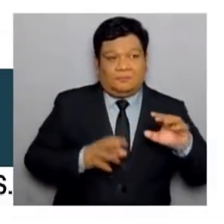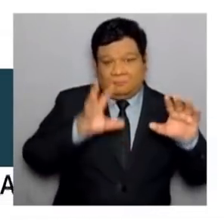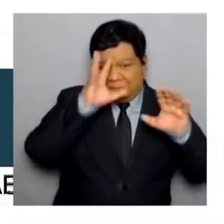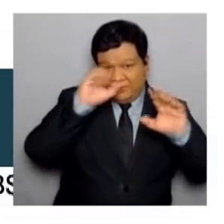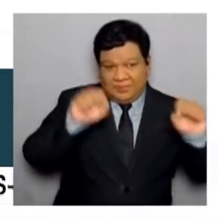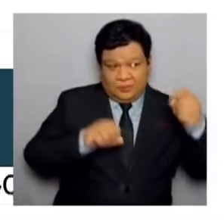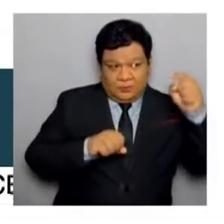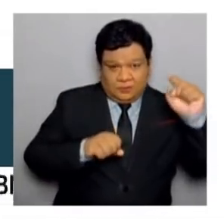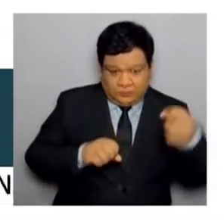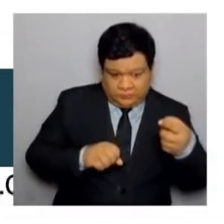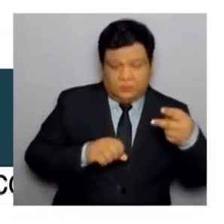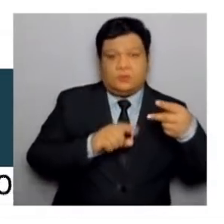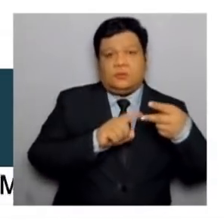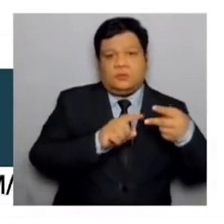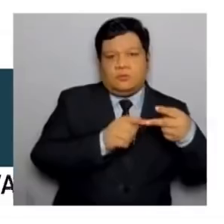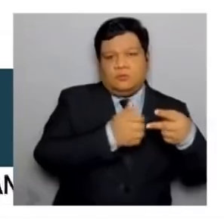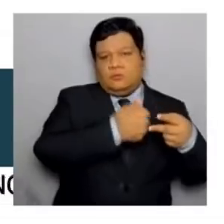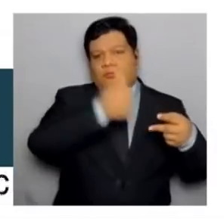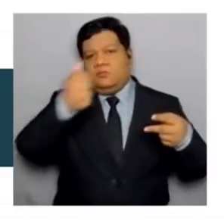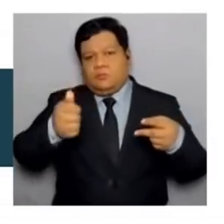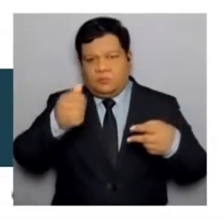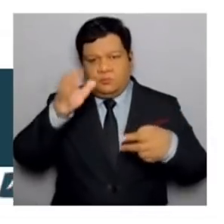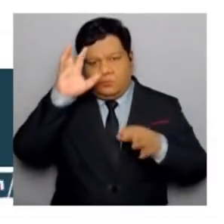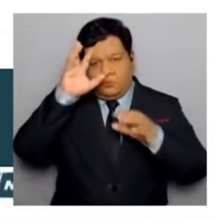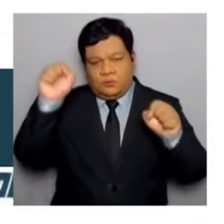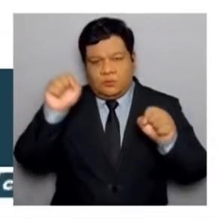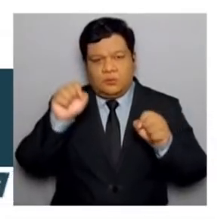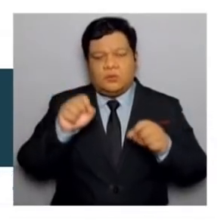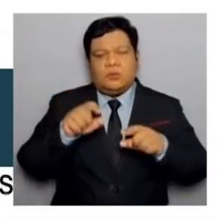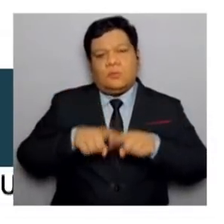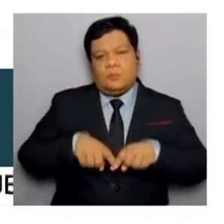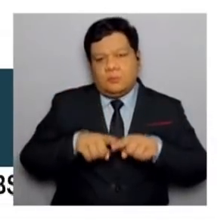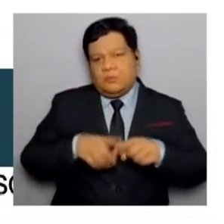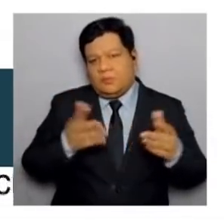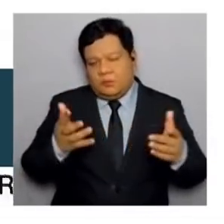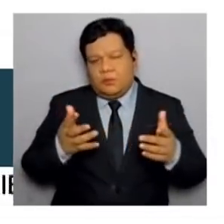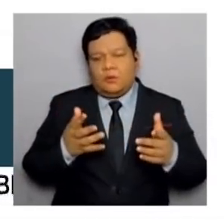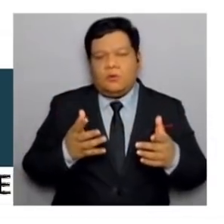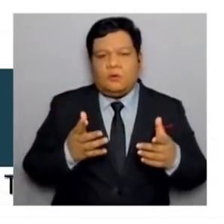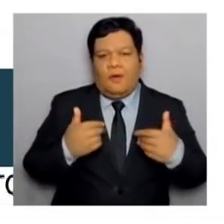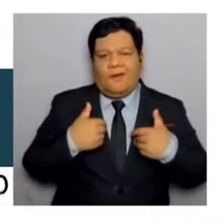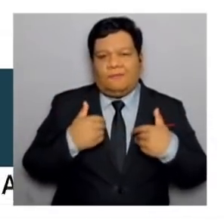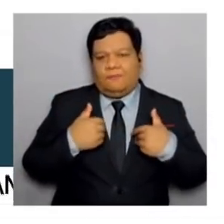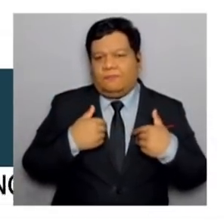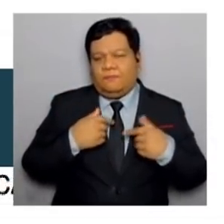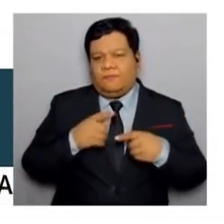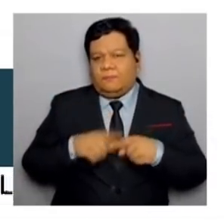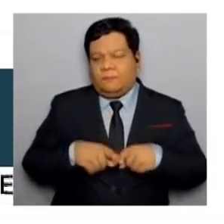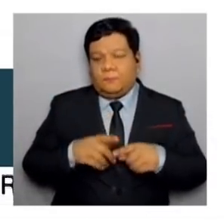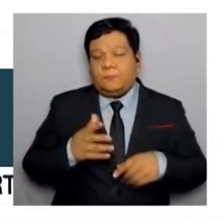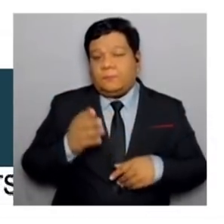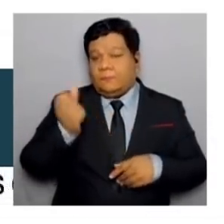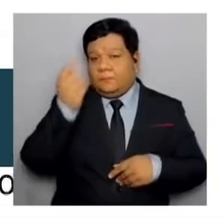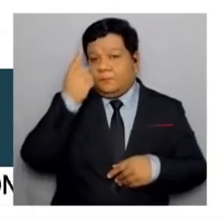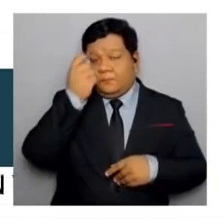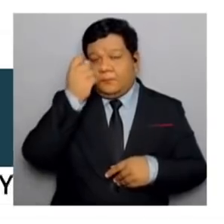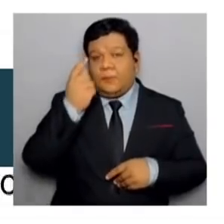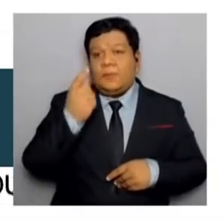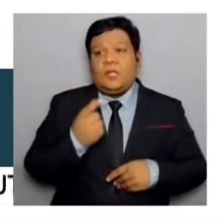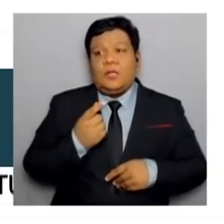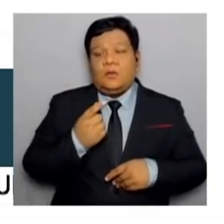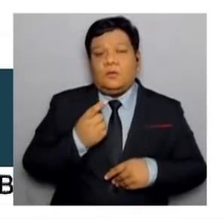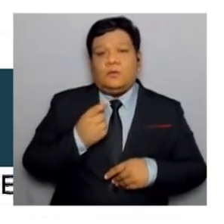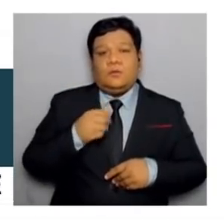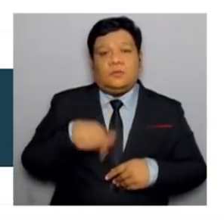seat as the next president of this republic. So merong threat na ganoon. And of course, alam naman natin that this